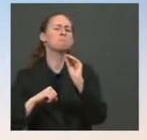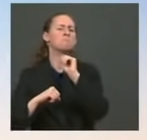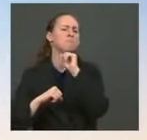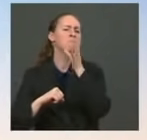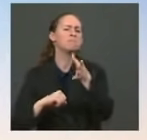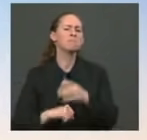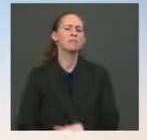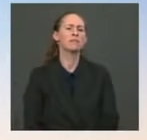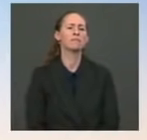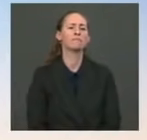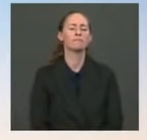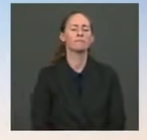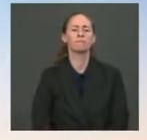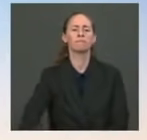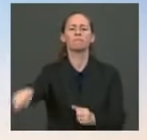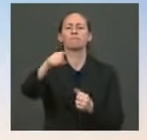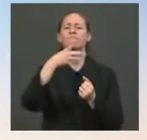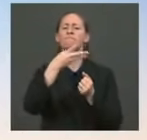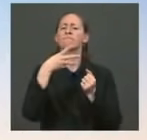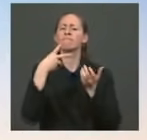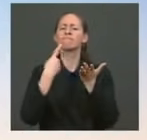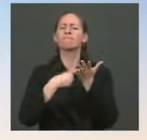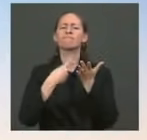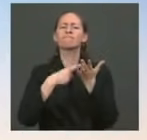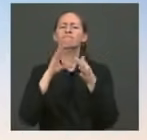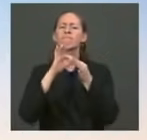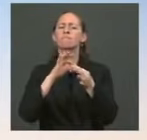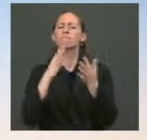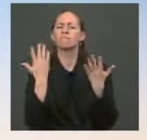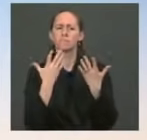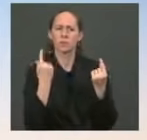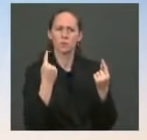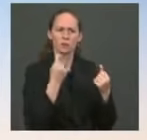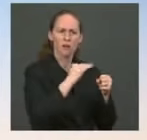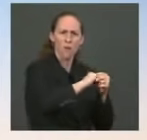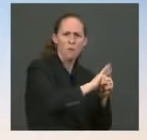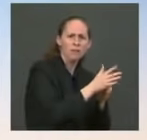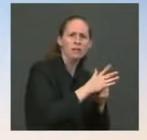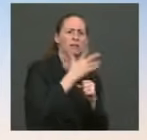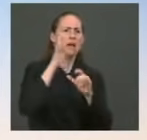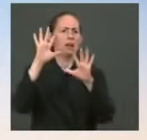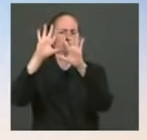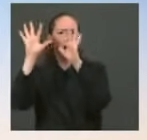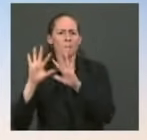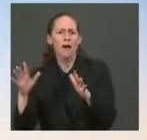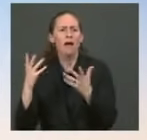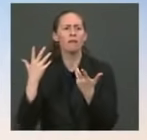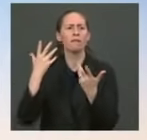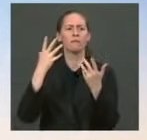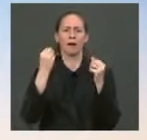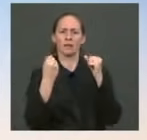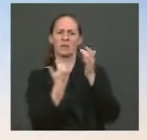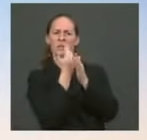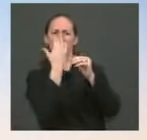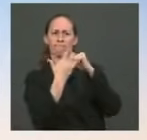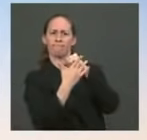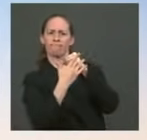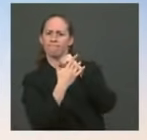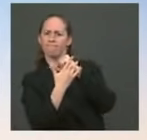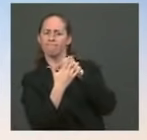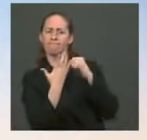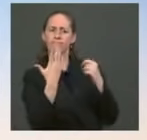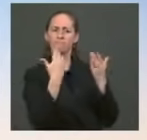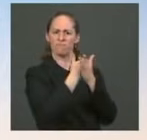the focus of this group is on COVID, climate, emerging technology, and infrastructure, all areas where